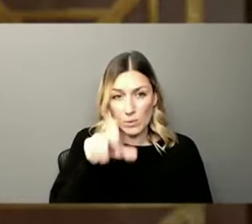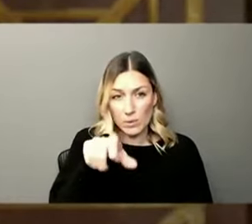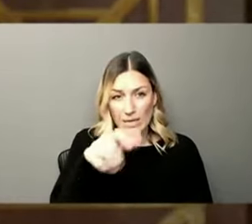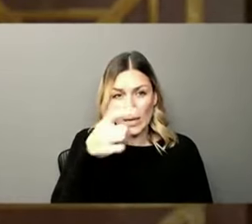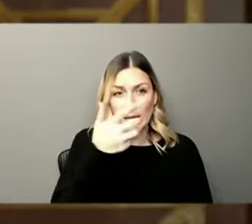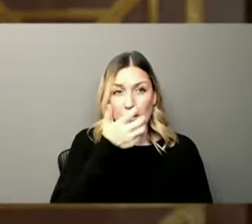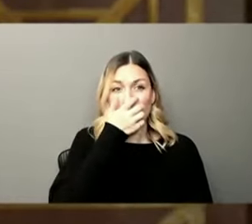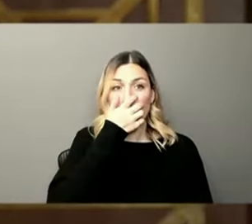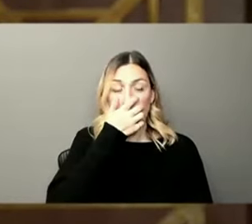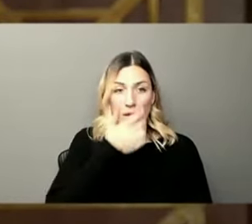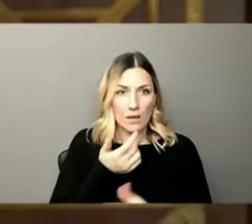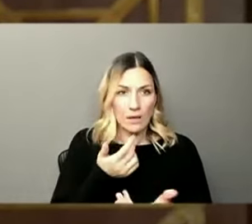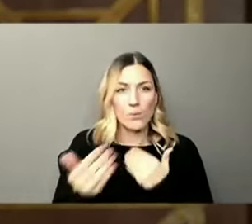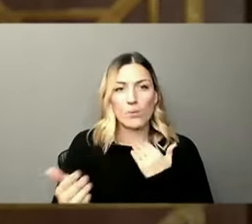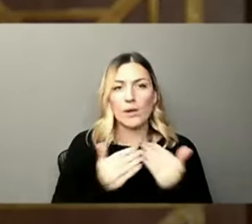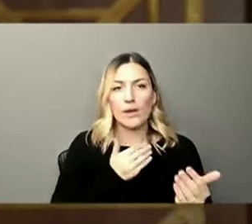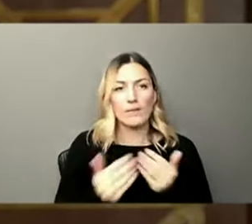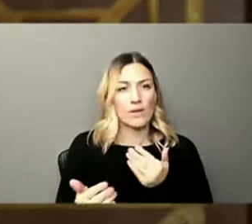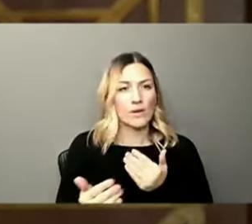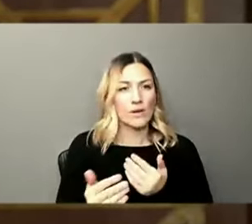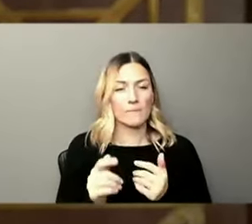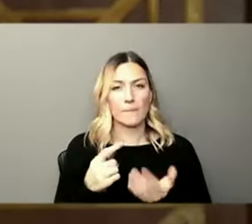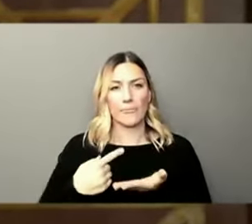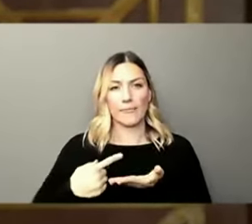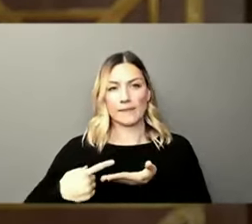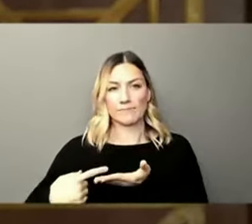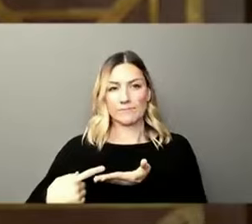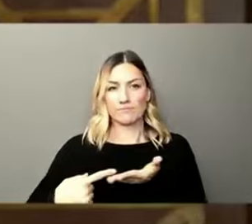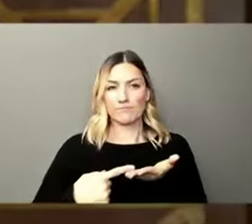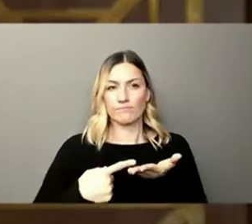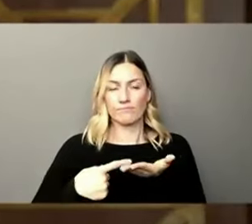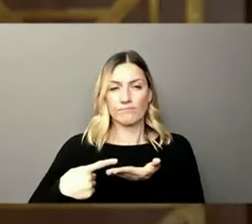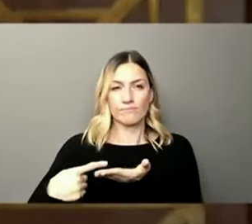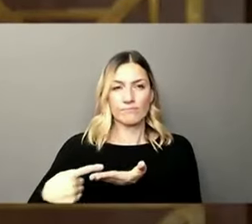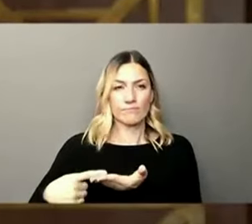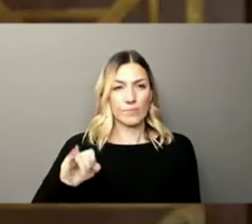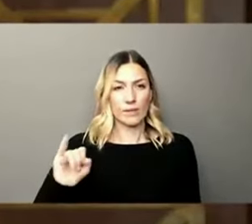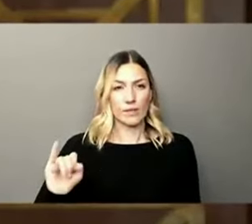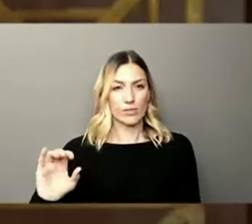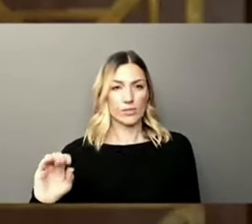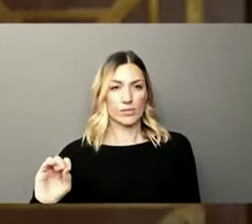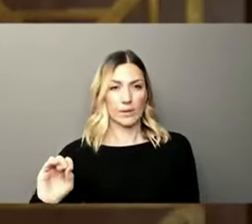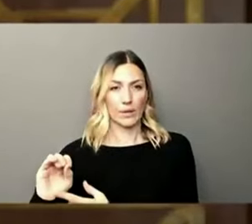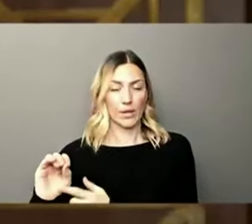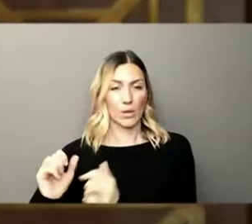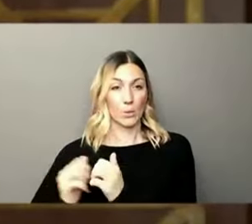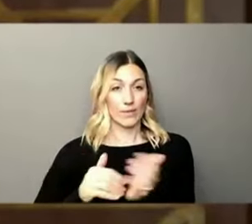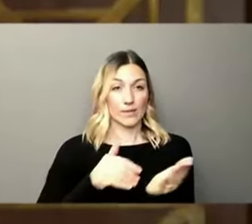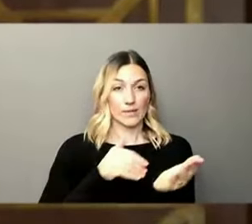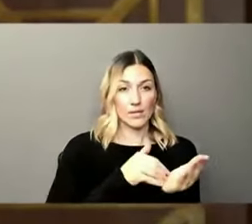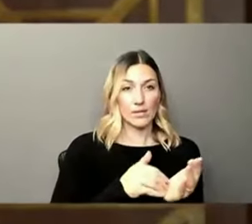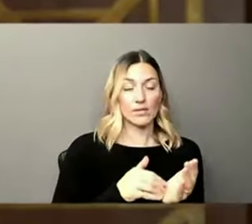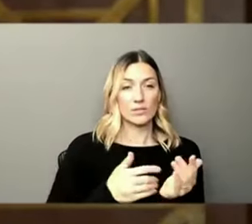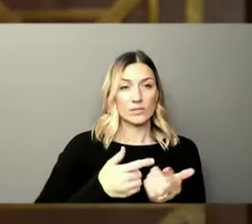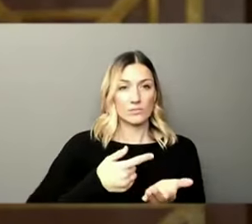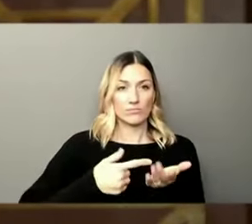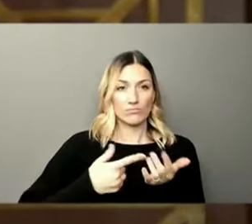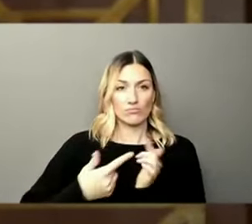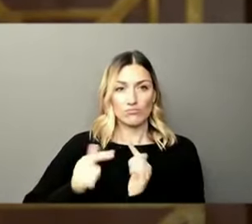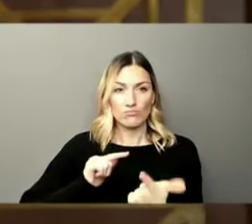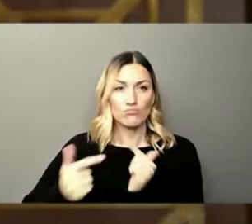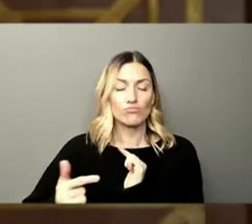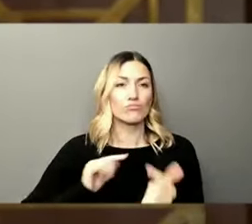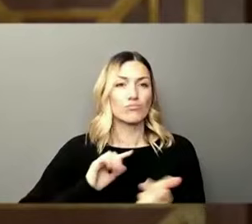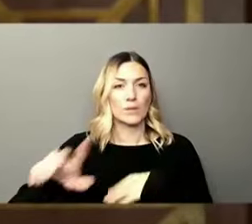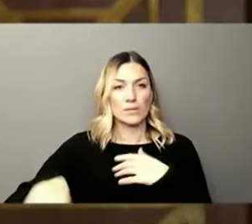of whatever conversation the insurance company is having with the doctors, all the stuff that's happening behind the scenes that's